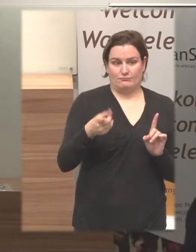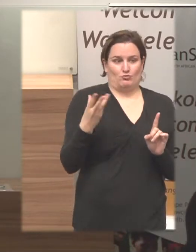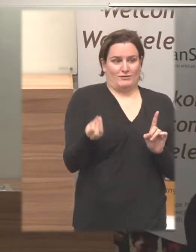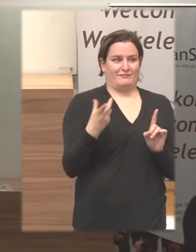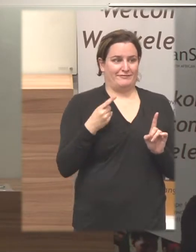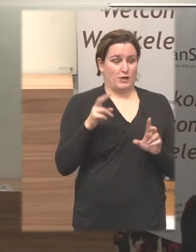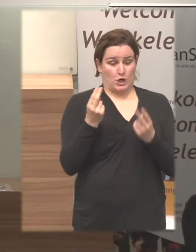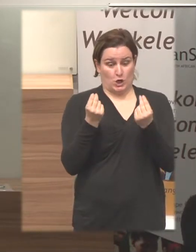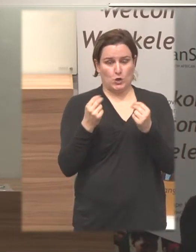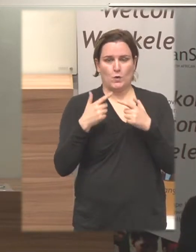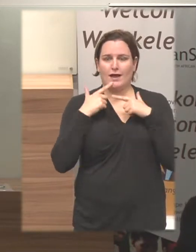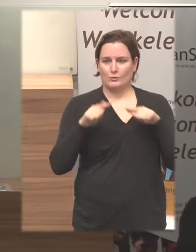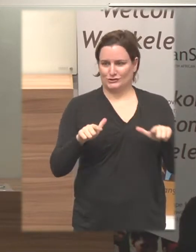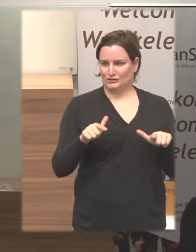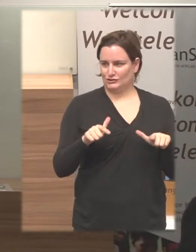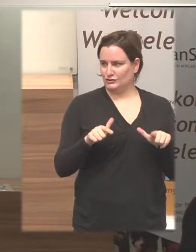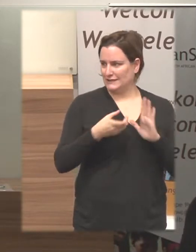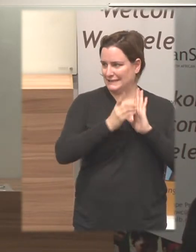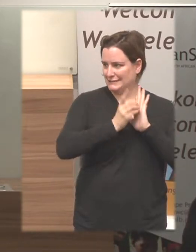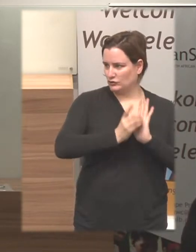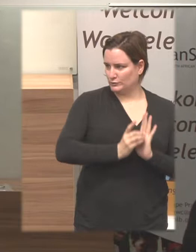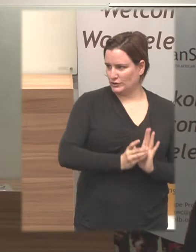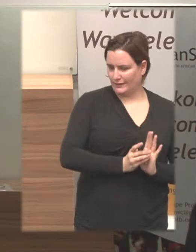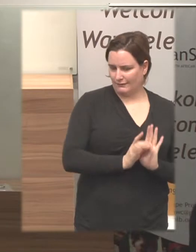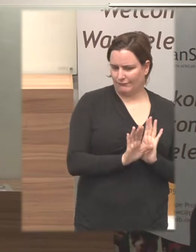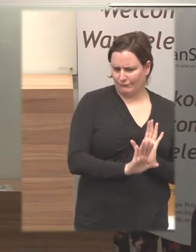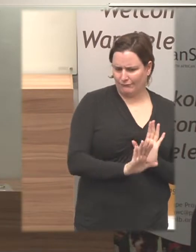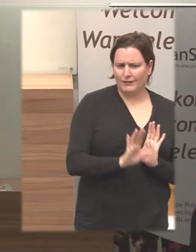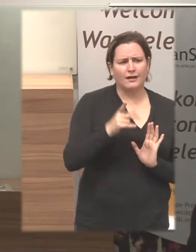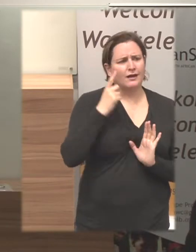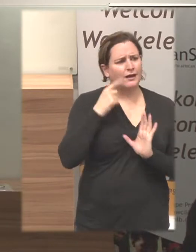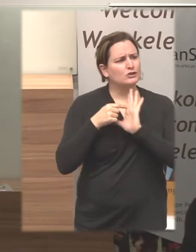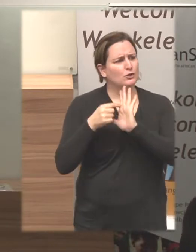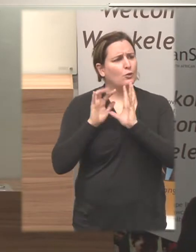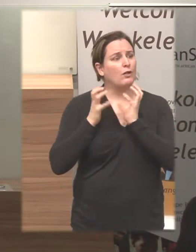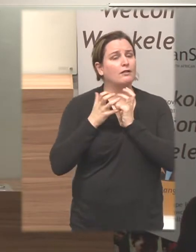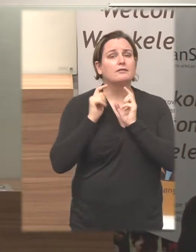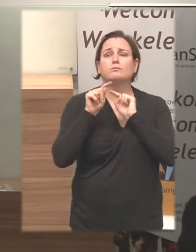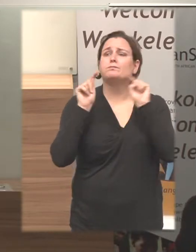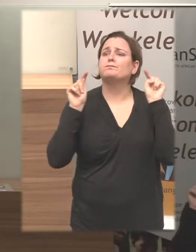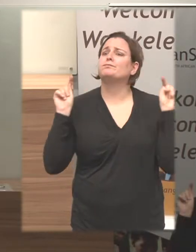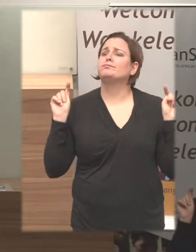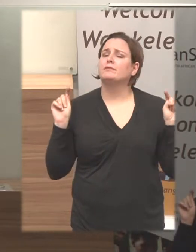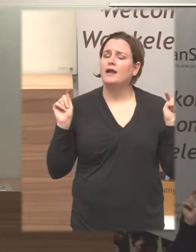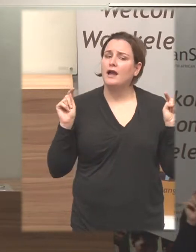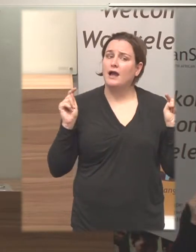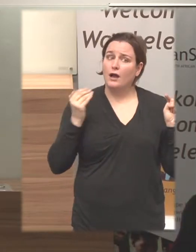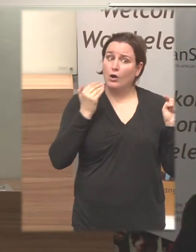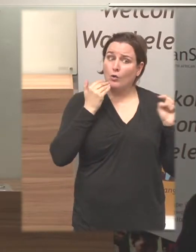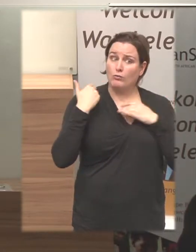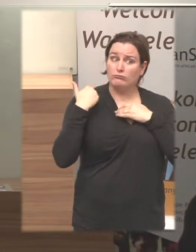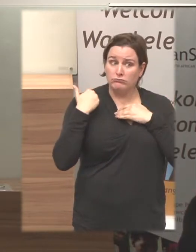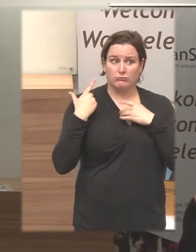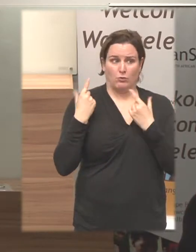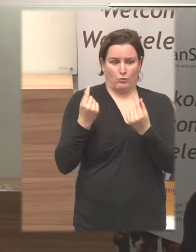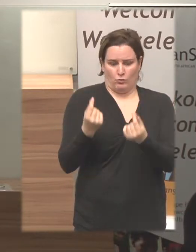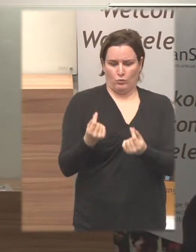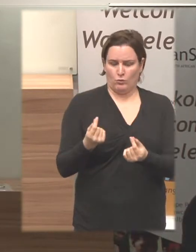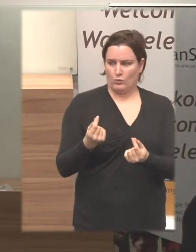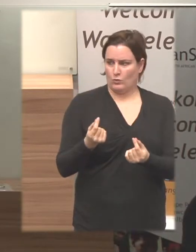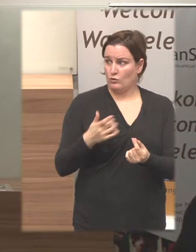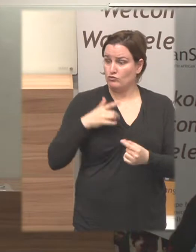new languages of description, it's showing that in different parts of the world, people working with real-life language